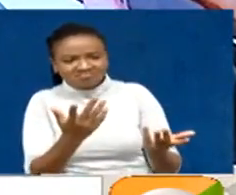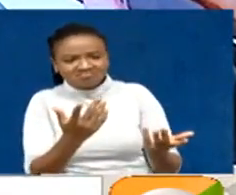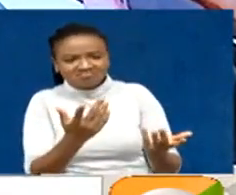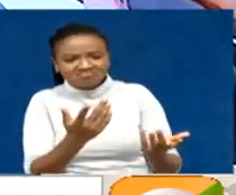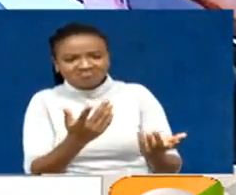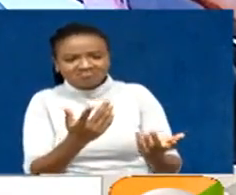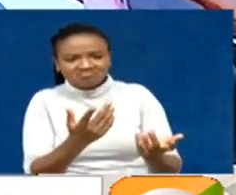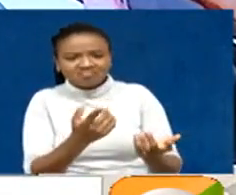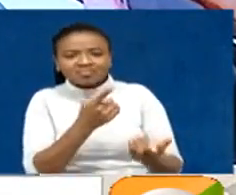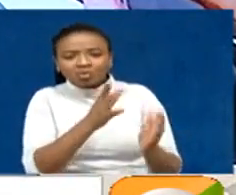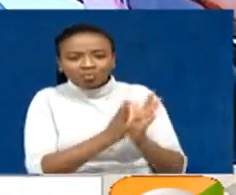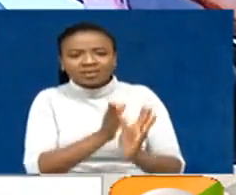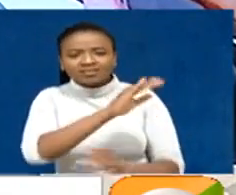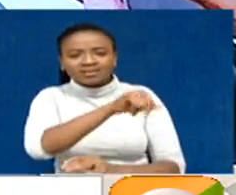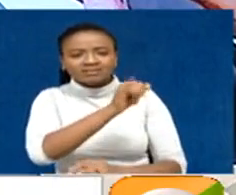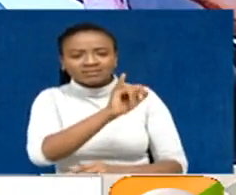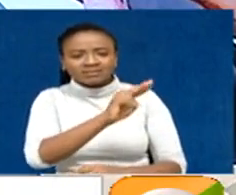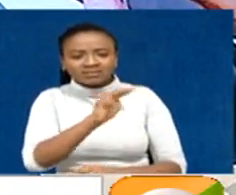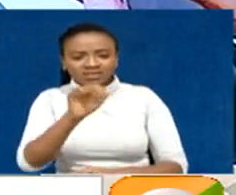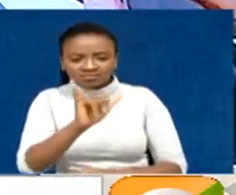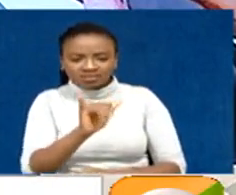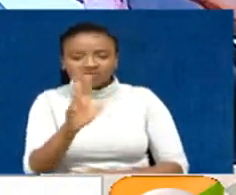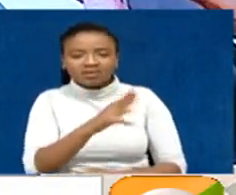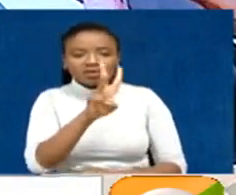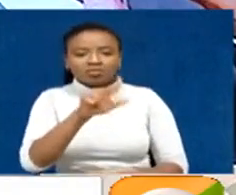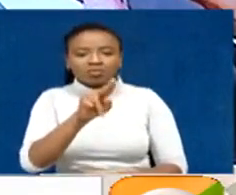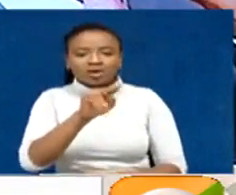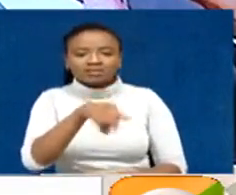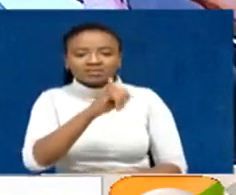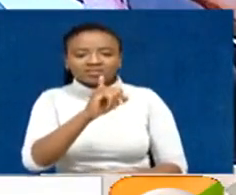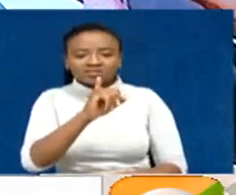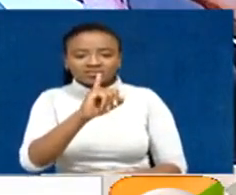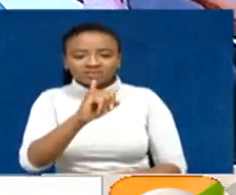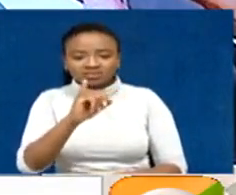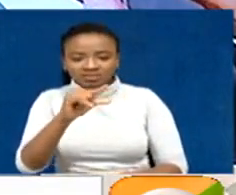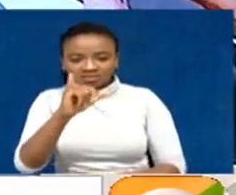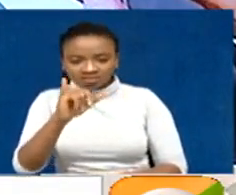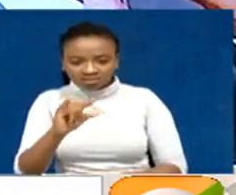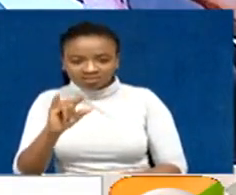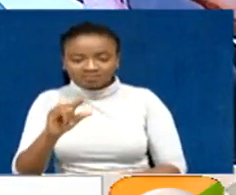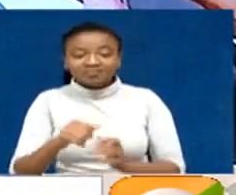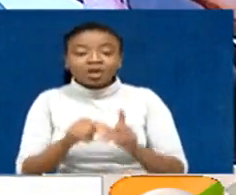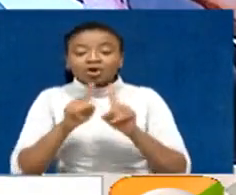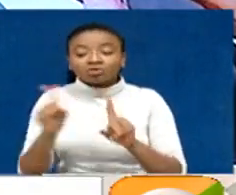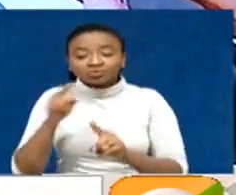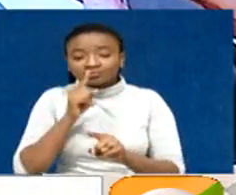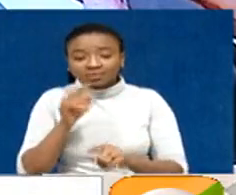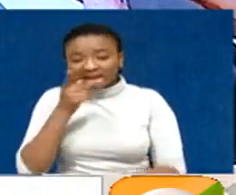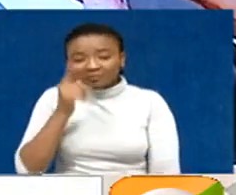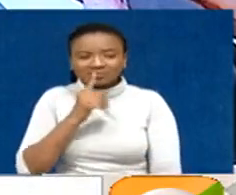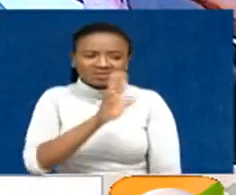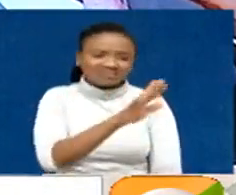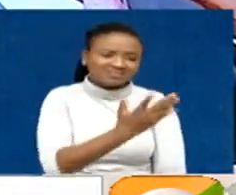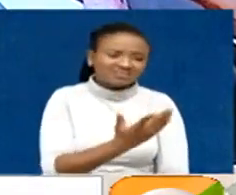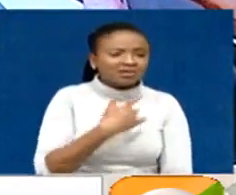businessman Jimy Wanjigi. Speaking during a fundraiser at the AIC Daystar in Mavoko, Kalonzo asked Wanjigi not to press